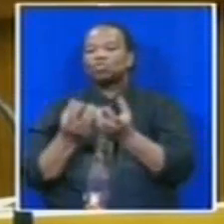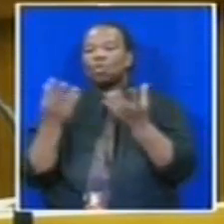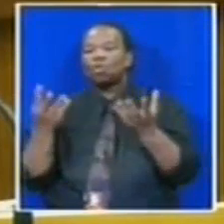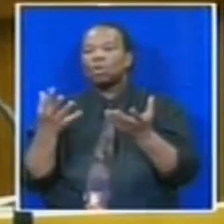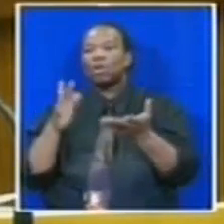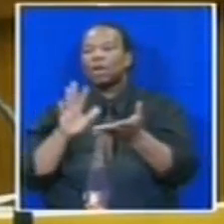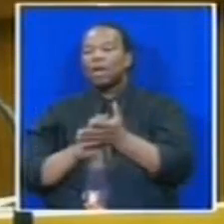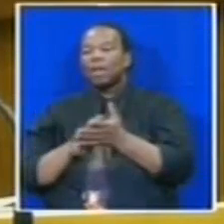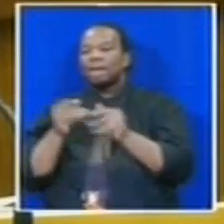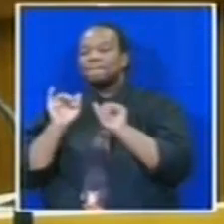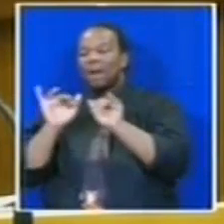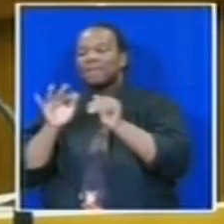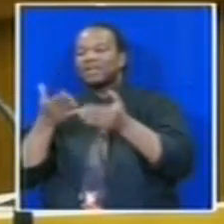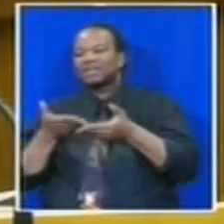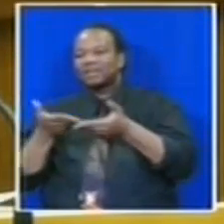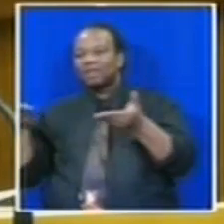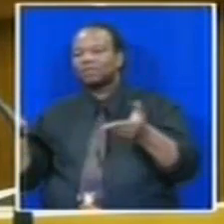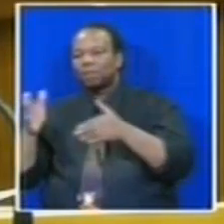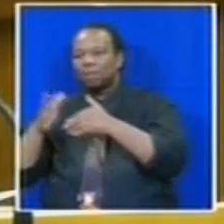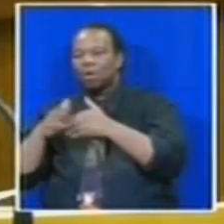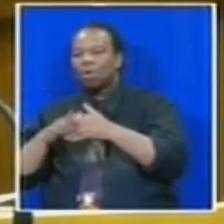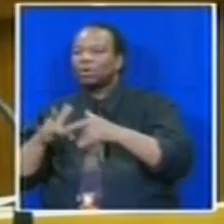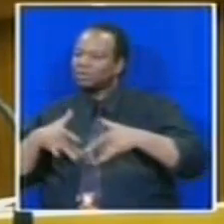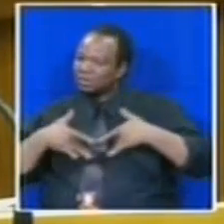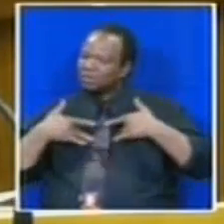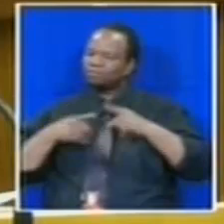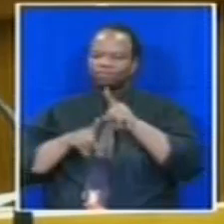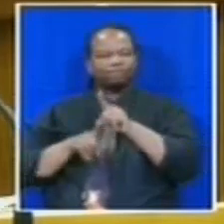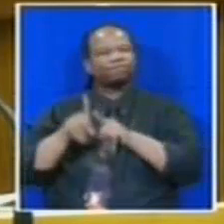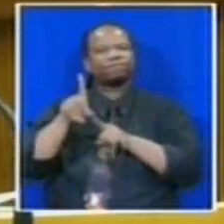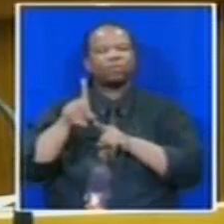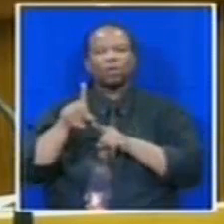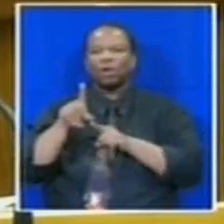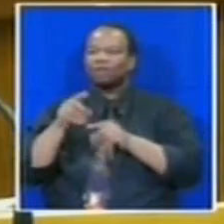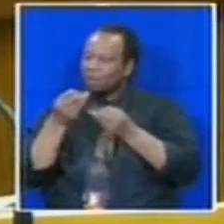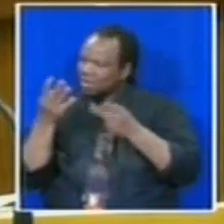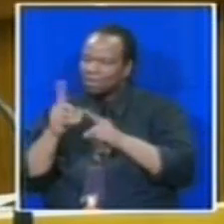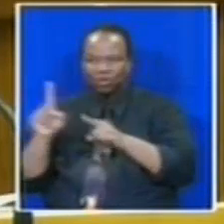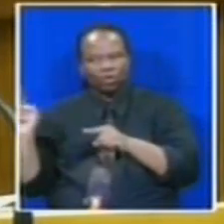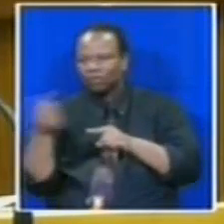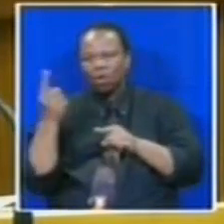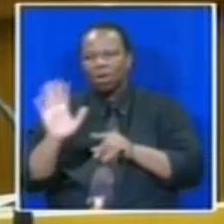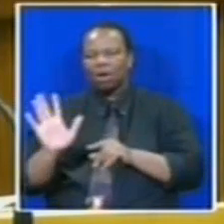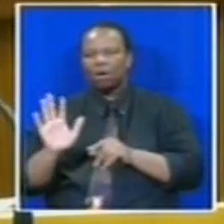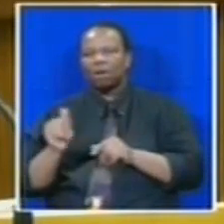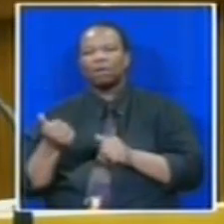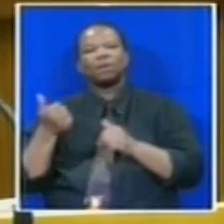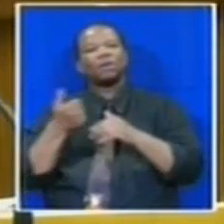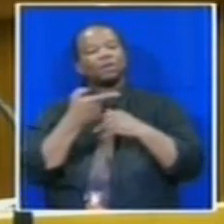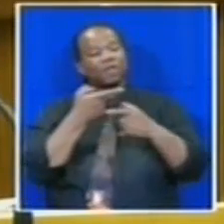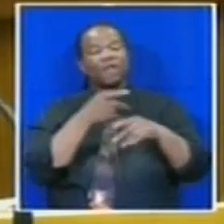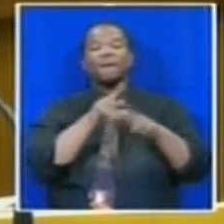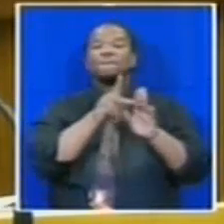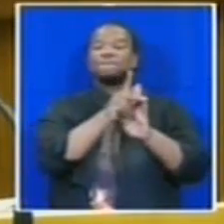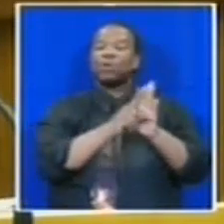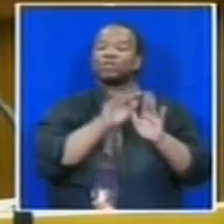of public services, rising living standards for many, but not for all. And so this MTBPS and